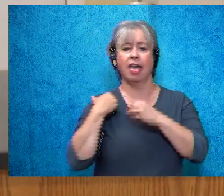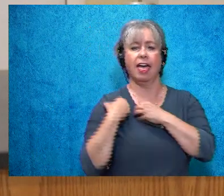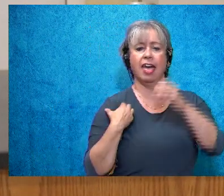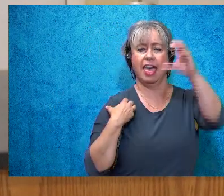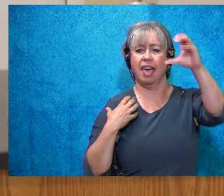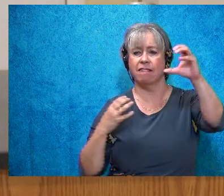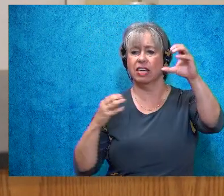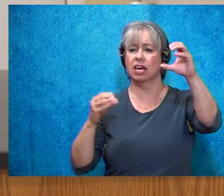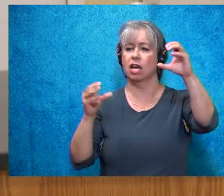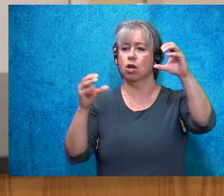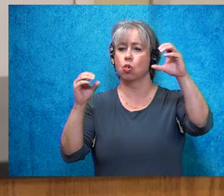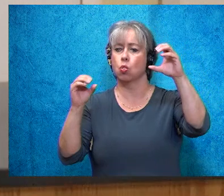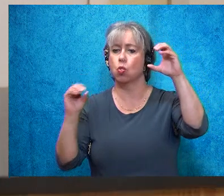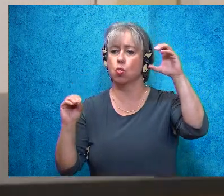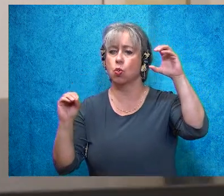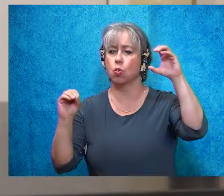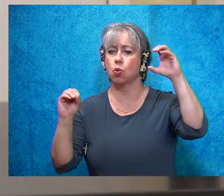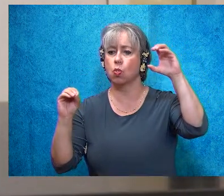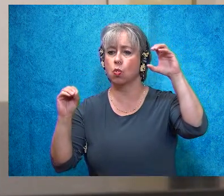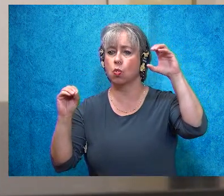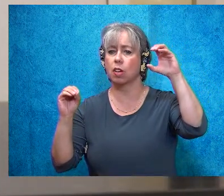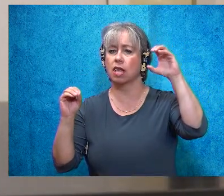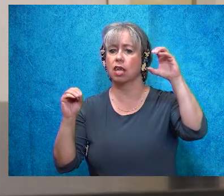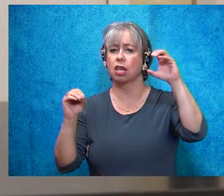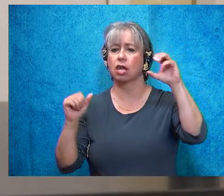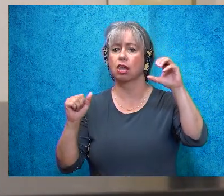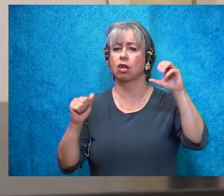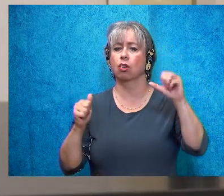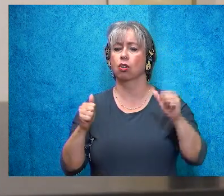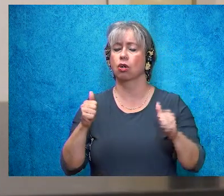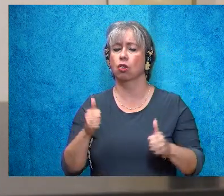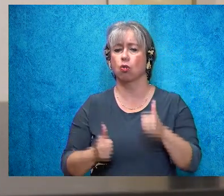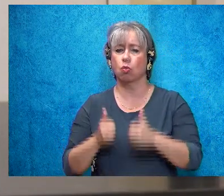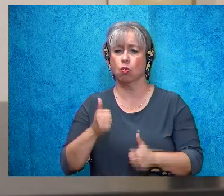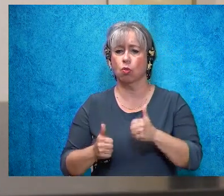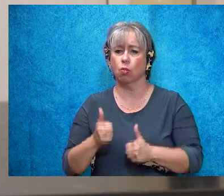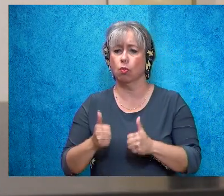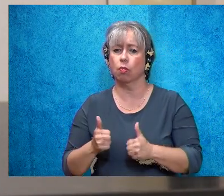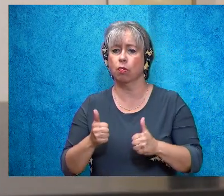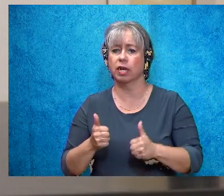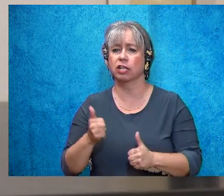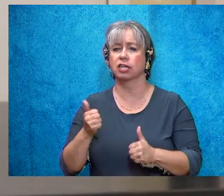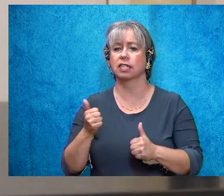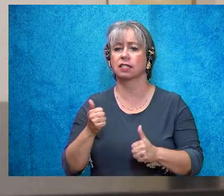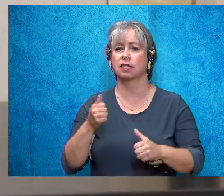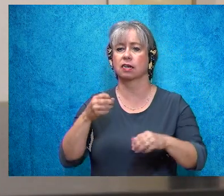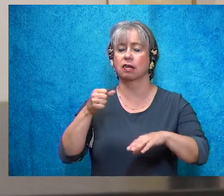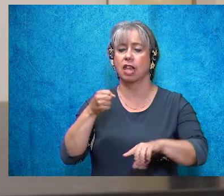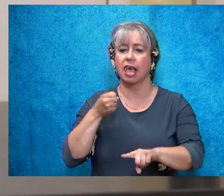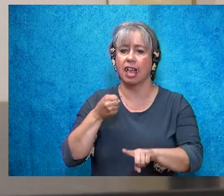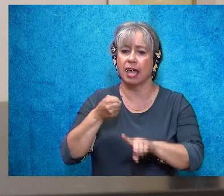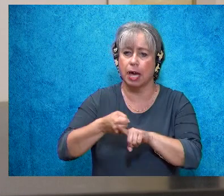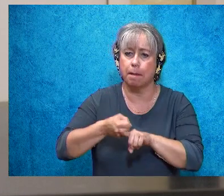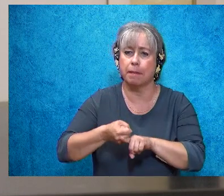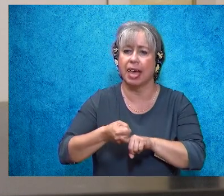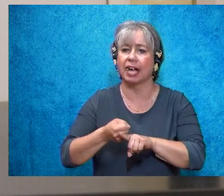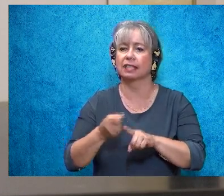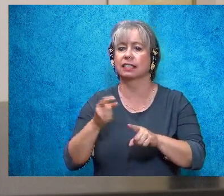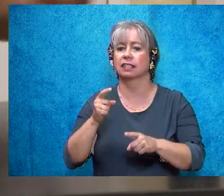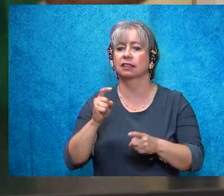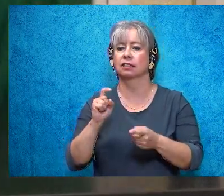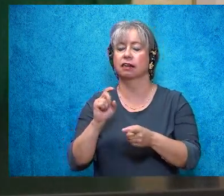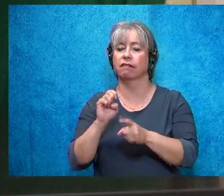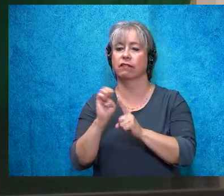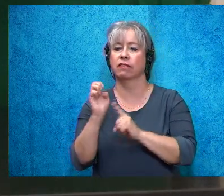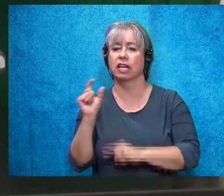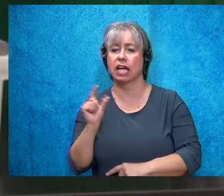flour, I bet you could guess which one would have more of an impact or transfer that energy.